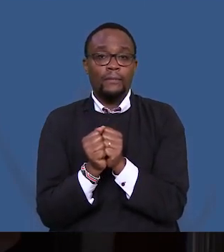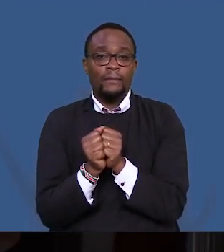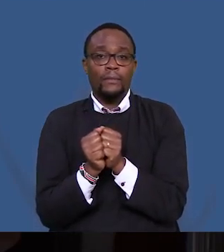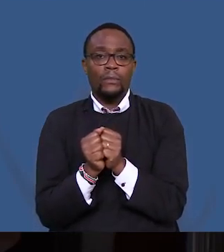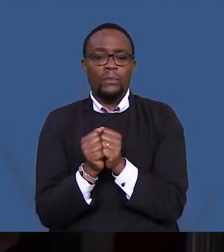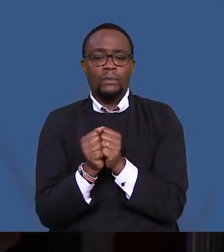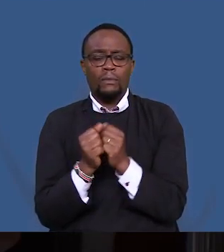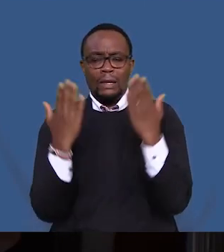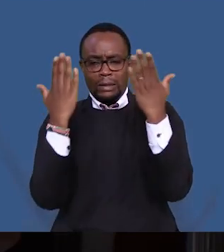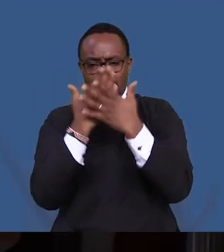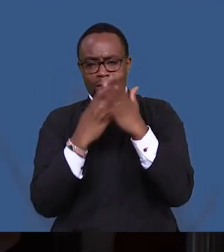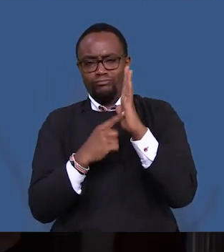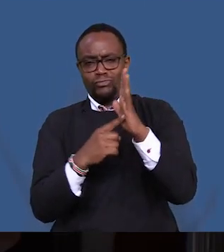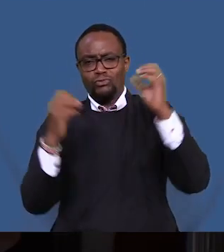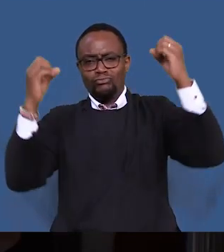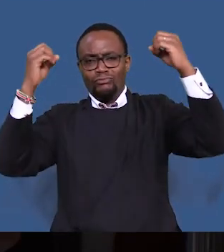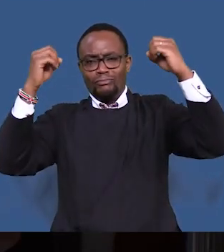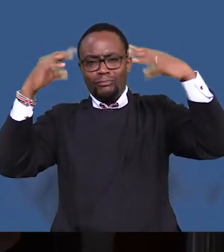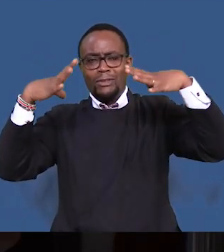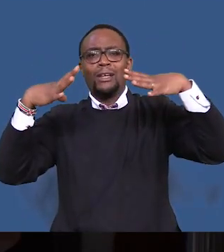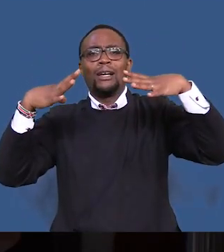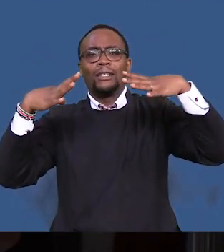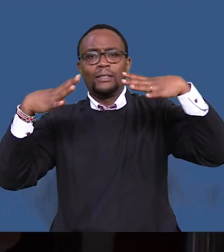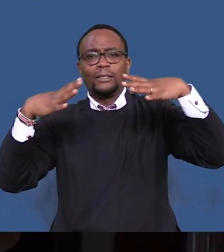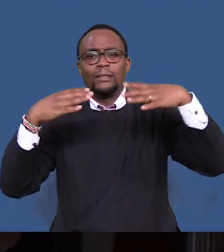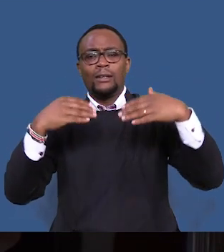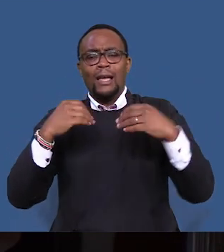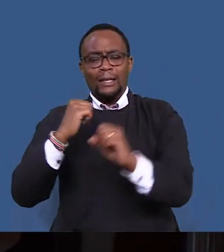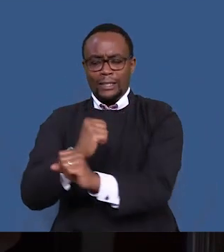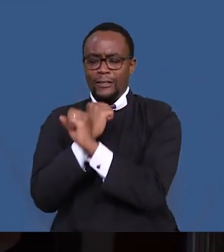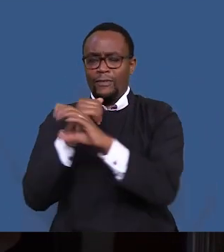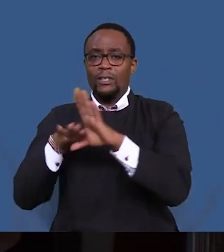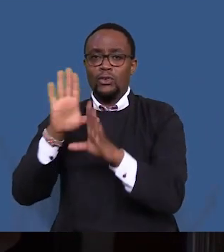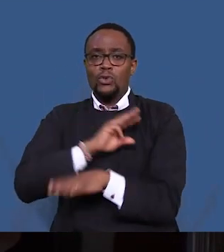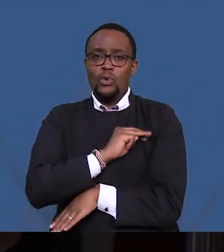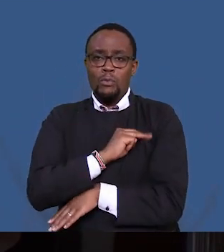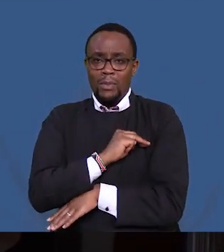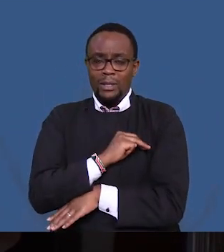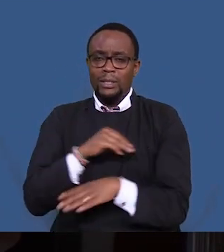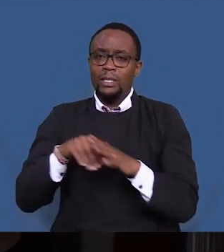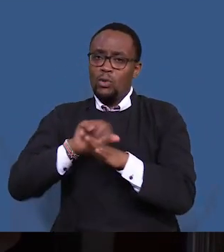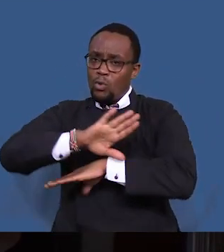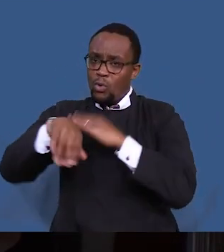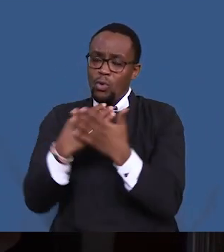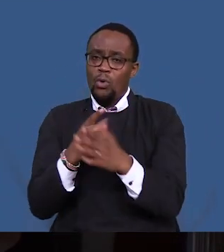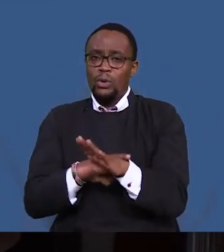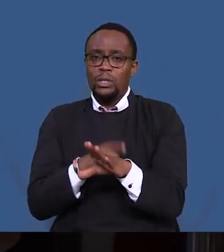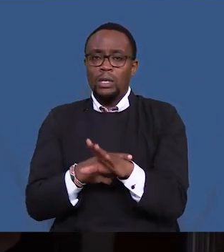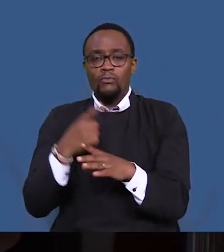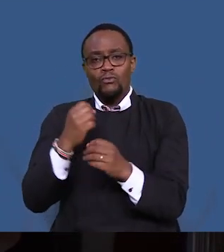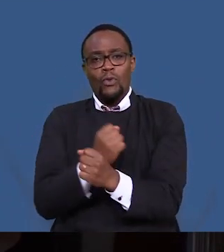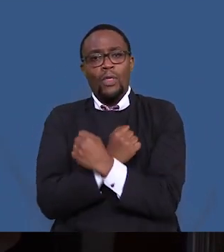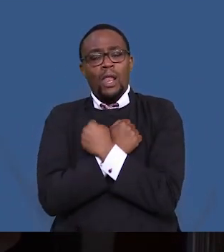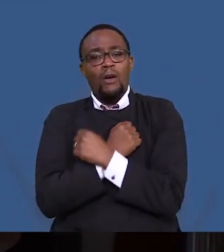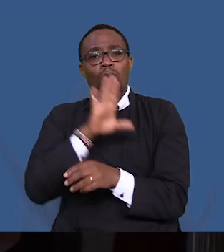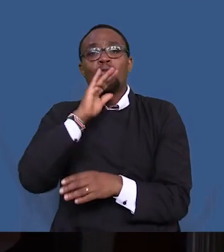our darkness, we beseech thee, O Lord, and by thy great mercies, defend us from all perilous dangers of this night. For the love of thy